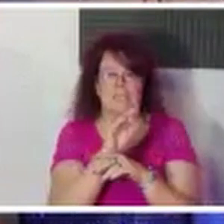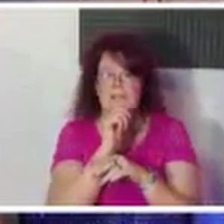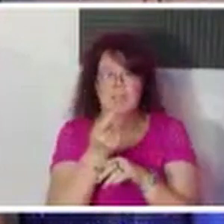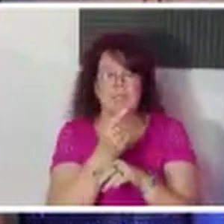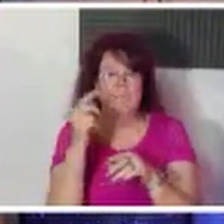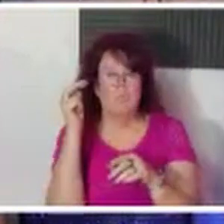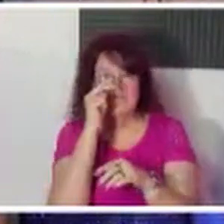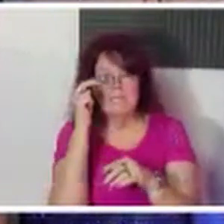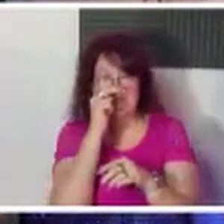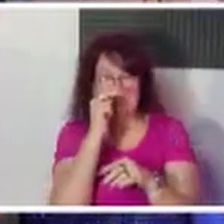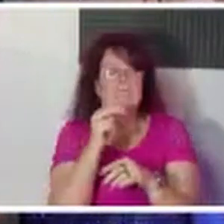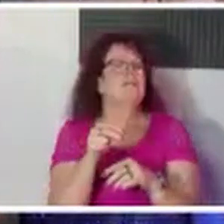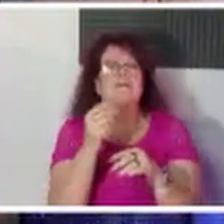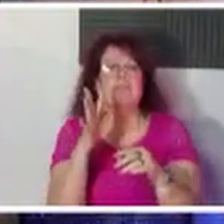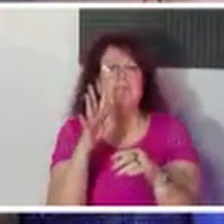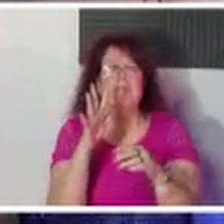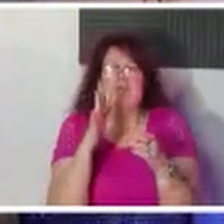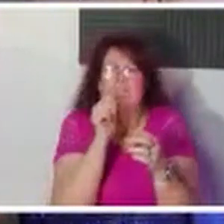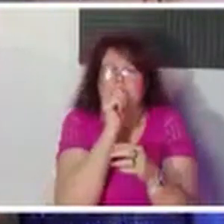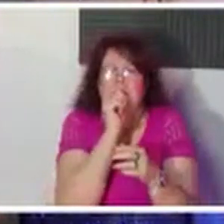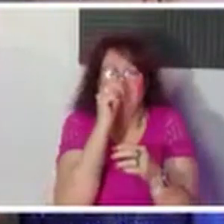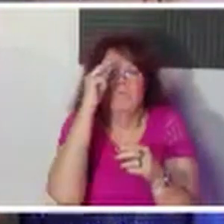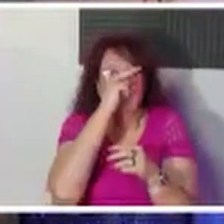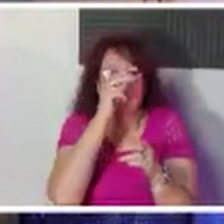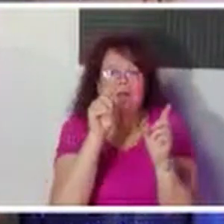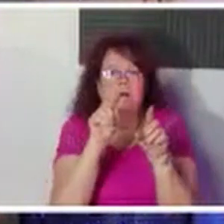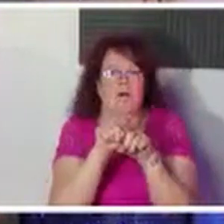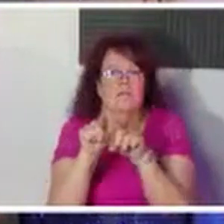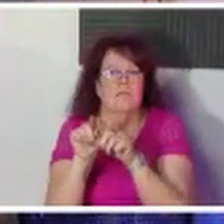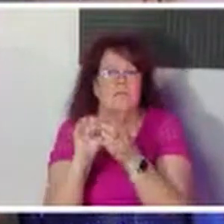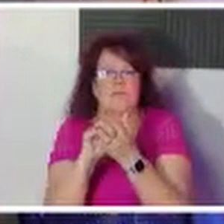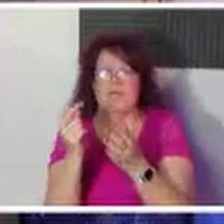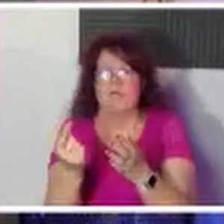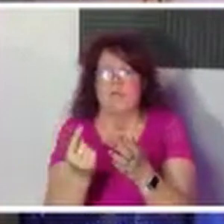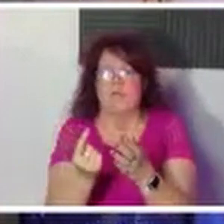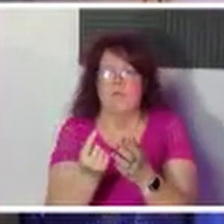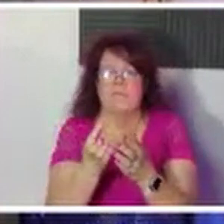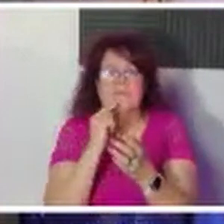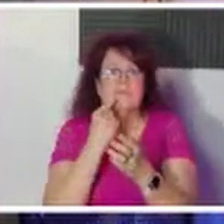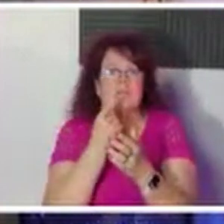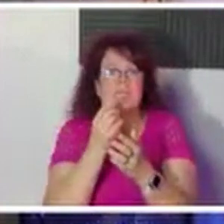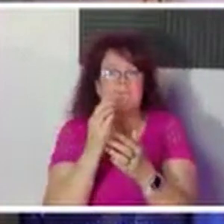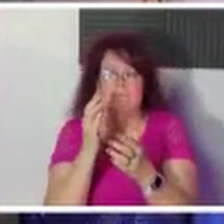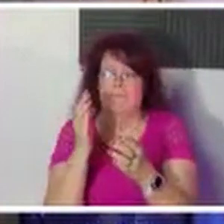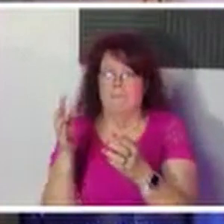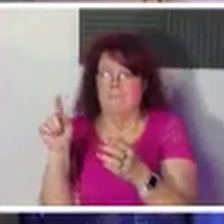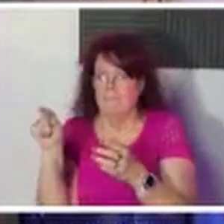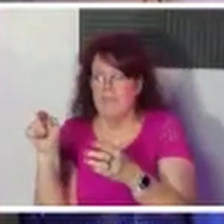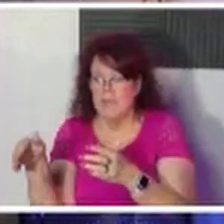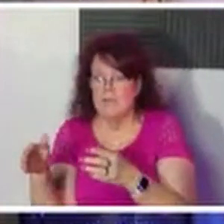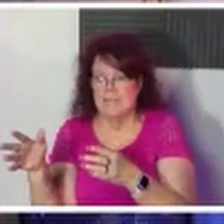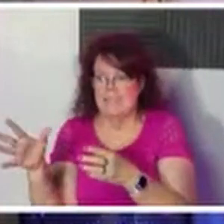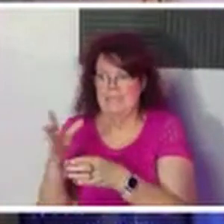prisons. There are private prisons also that are literally for profit. So they